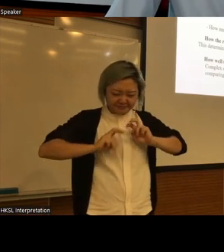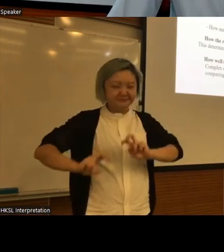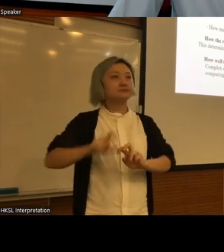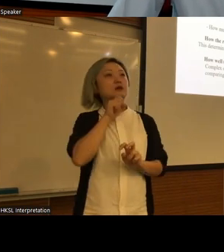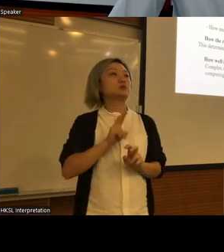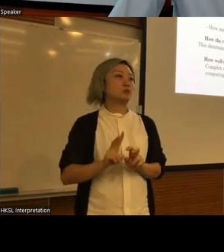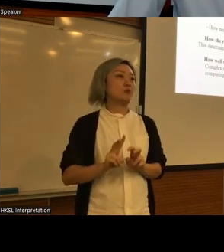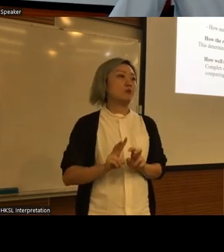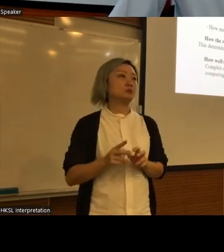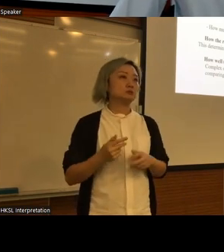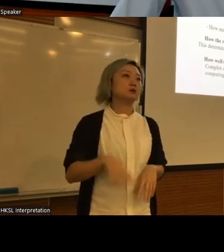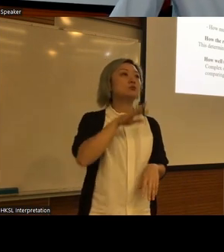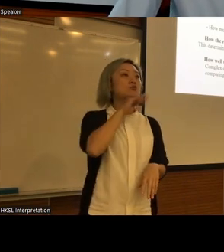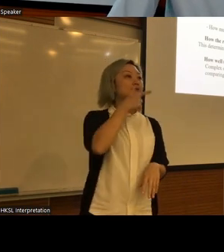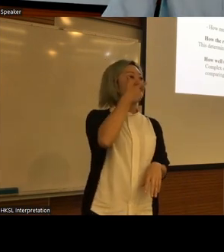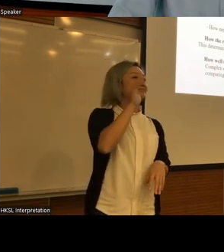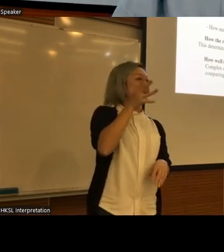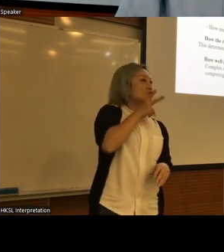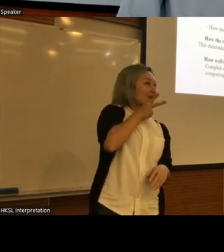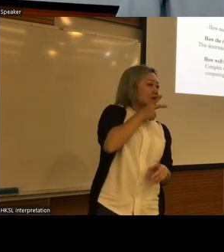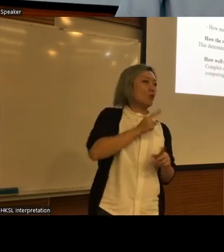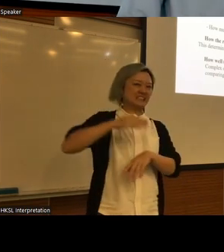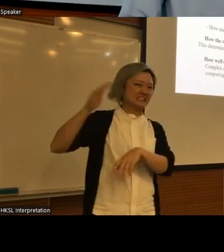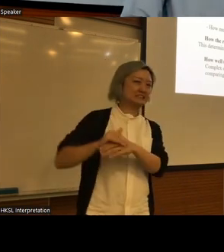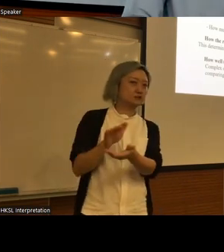between beginners, advanced students, professionals, etc.